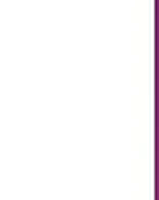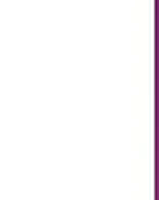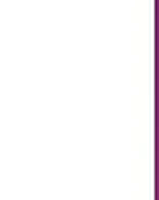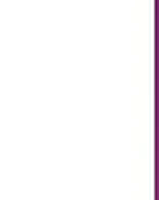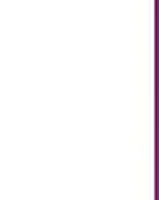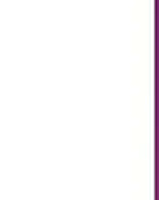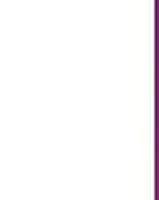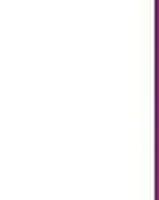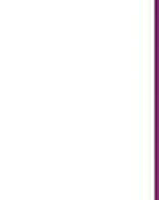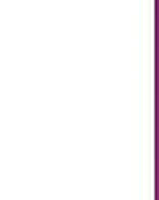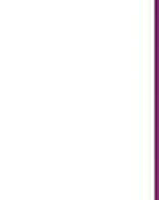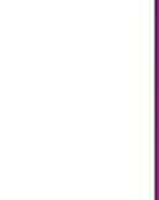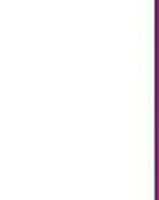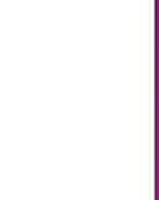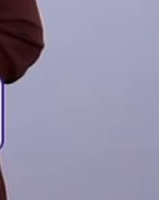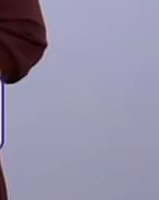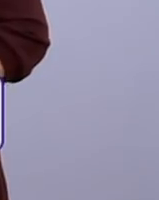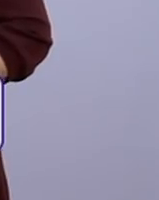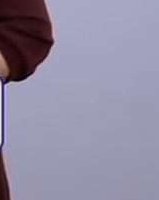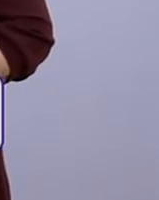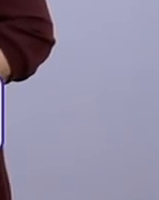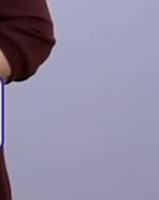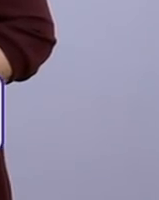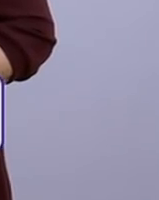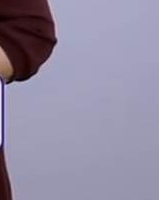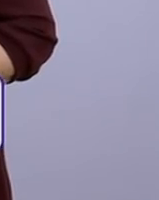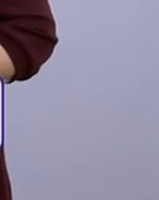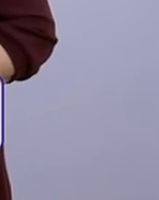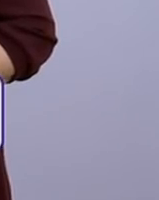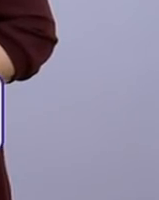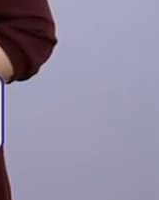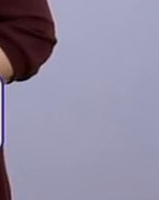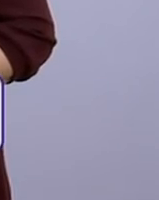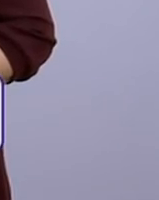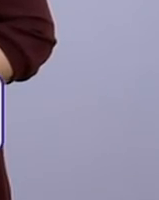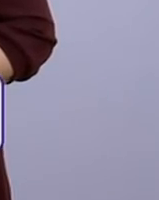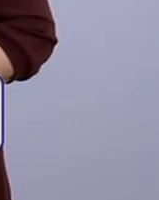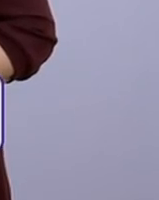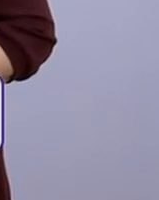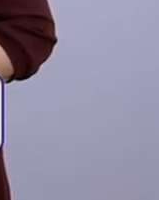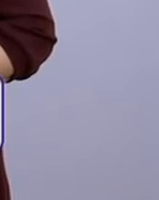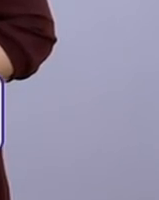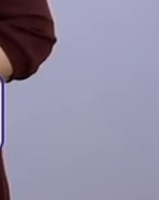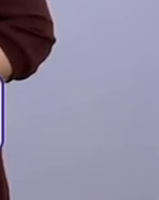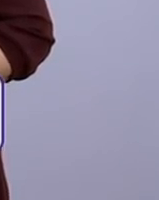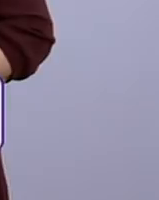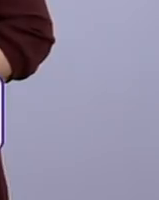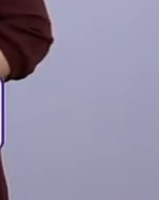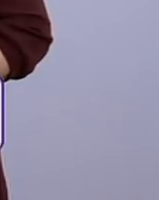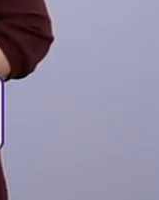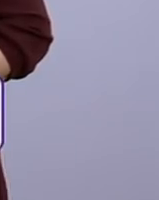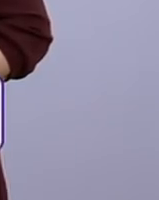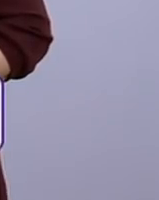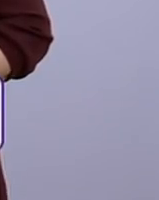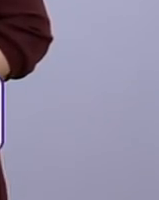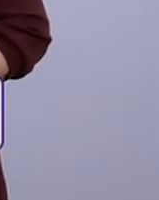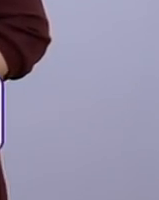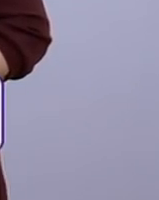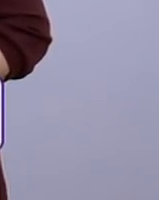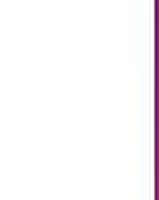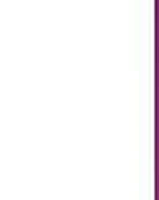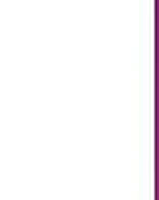were going to be late. Please take your time. Write down at least two